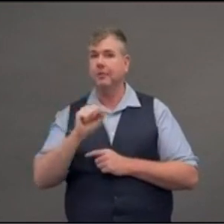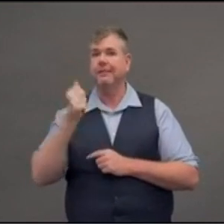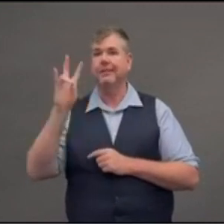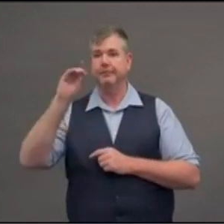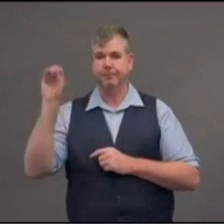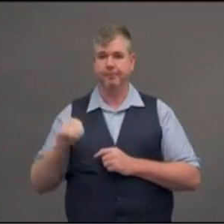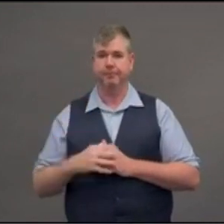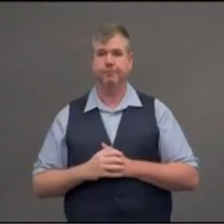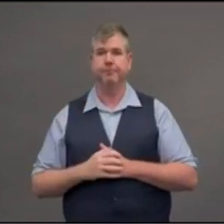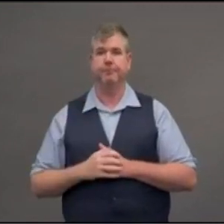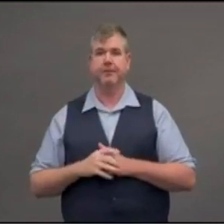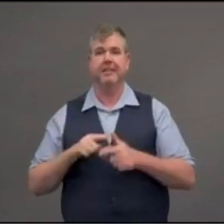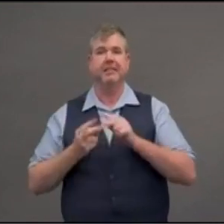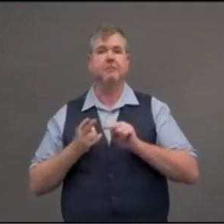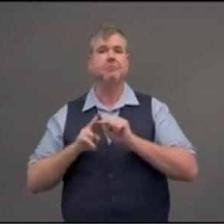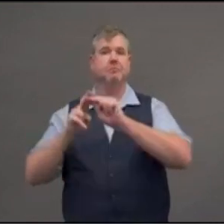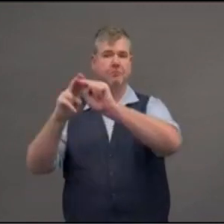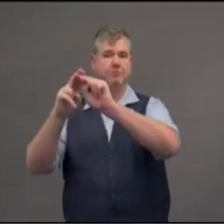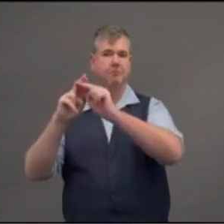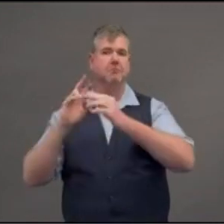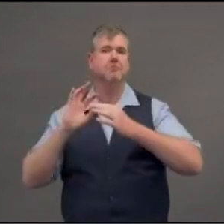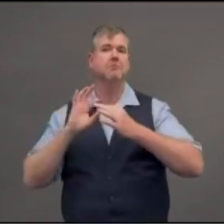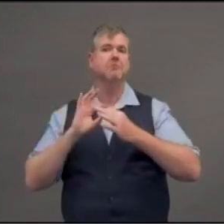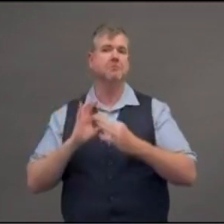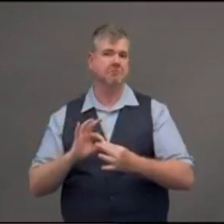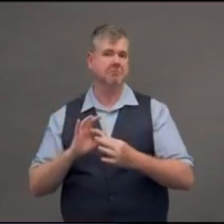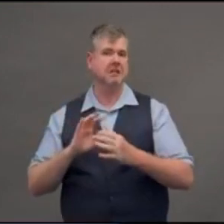our younger population. For